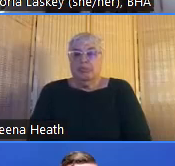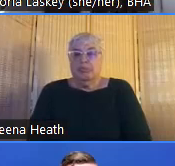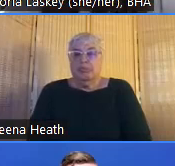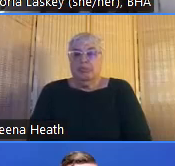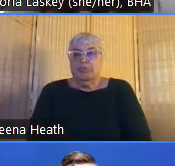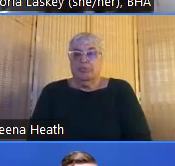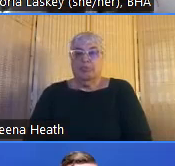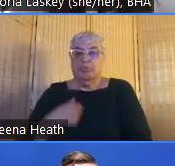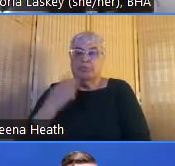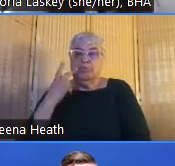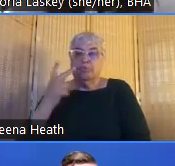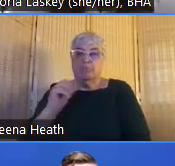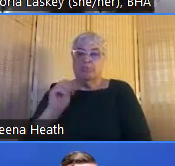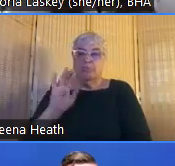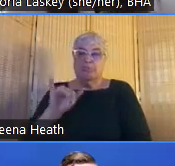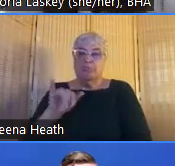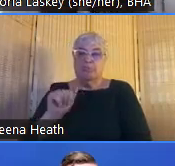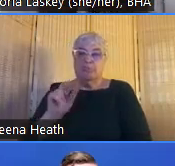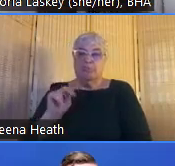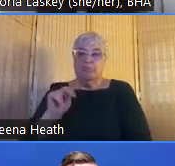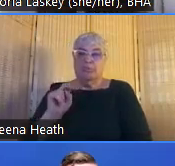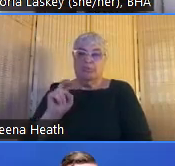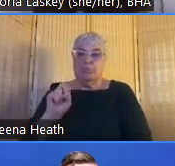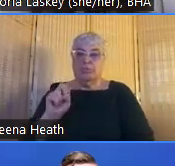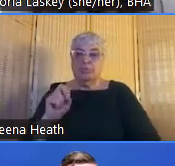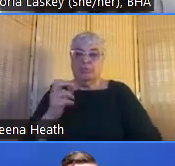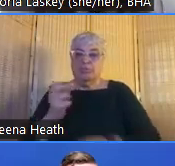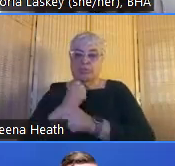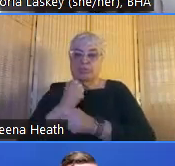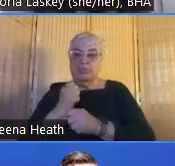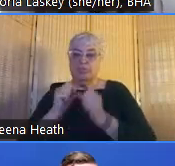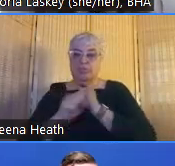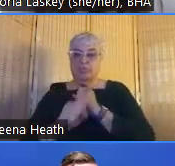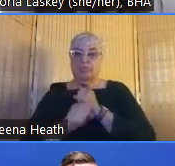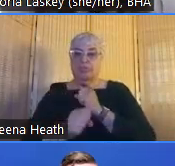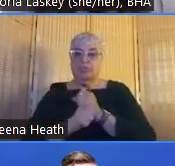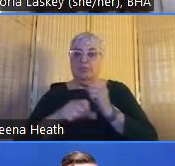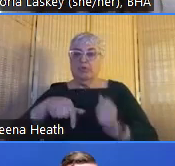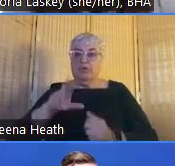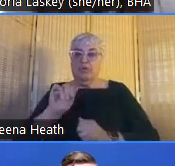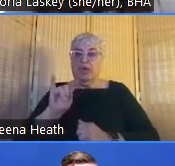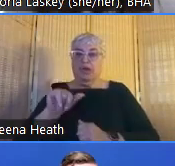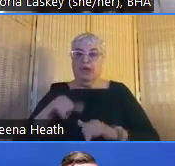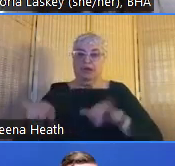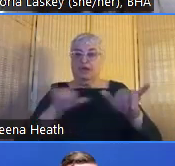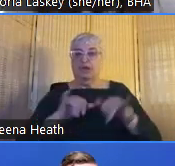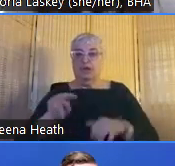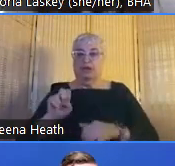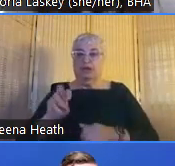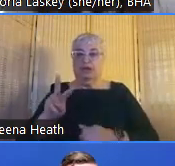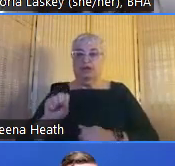Oh, and I see Mariana took the opportunity to advertise our quality and standards newsletter